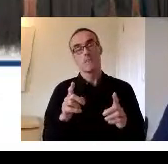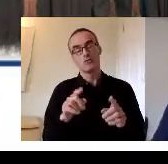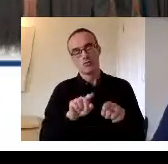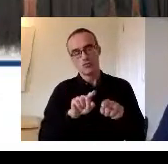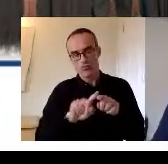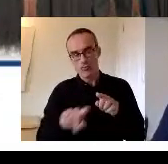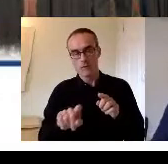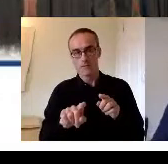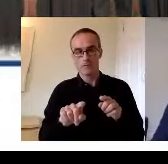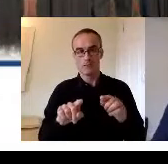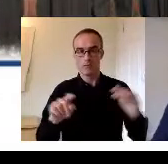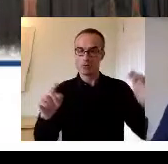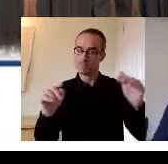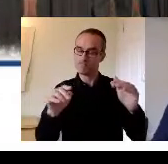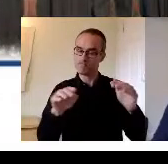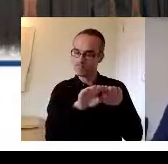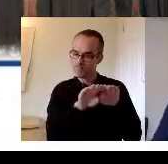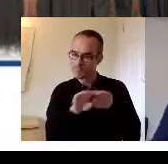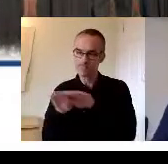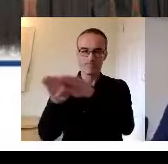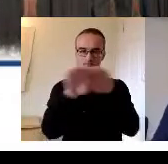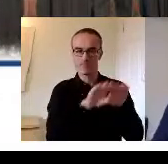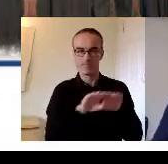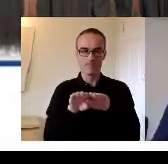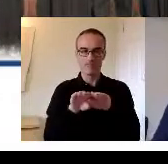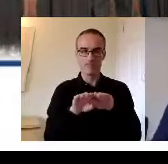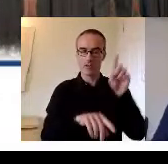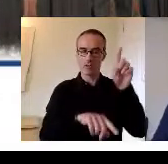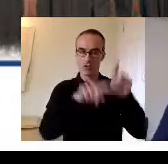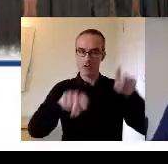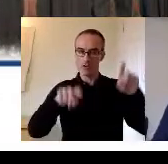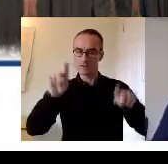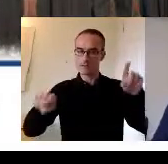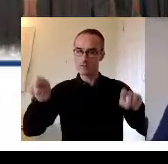the diversity within the sports rooms. And you may have heard